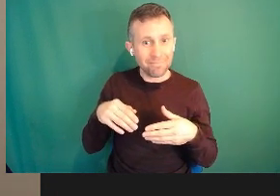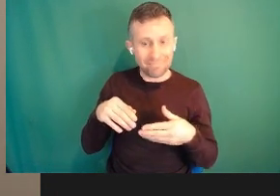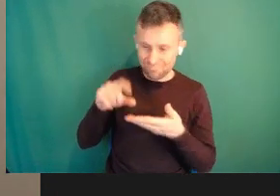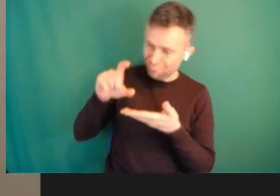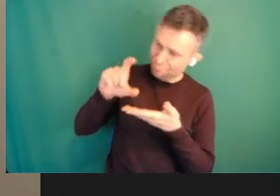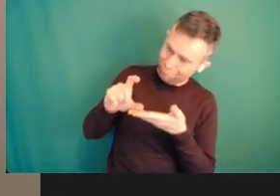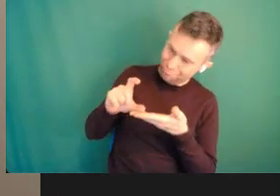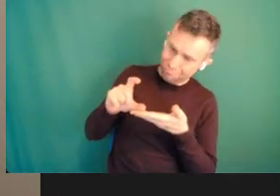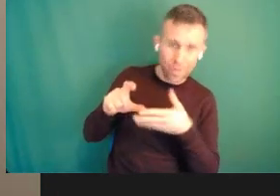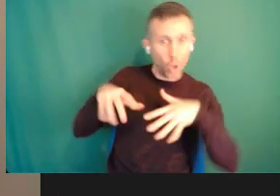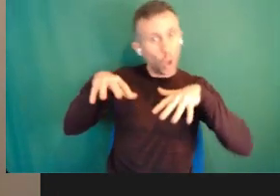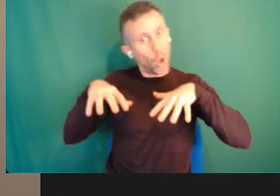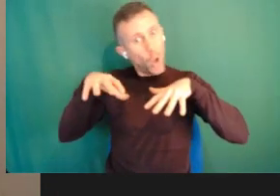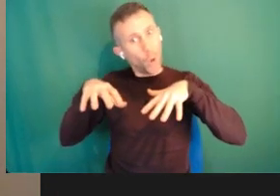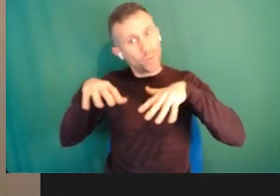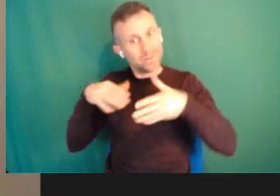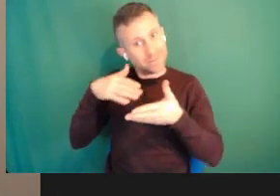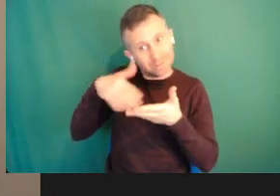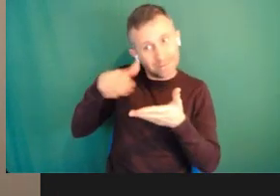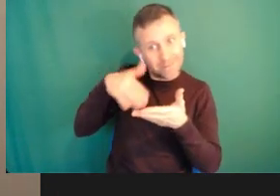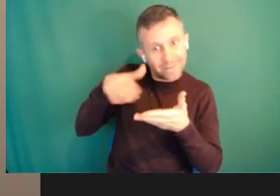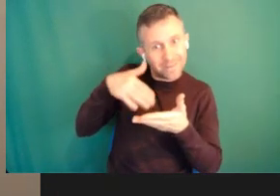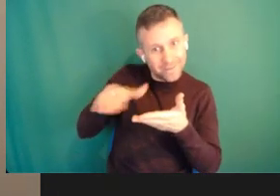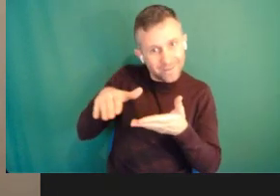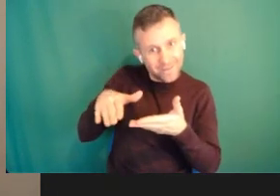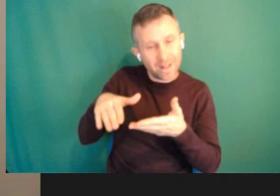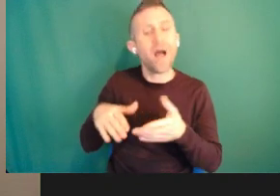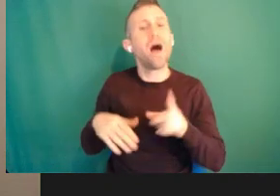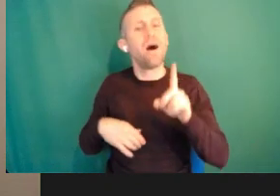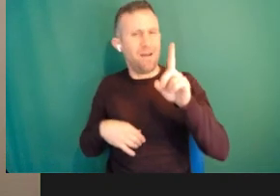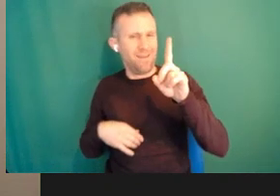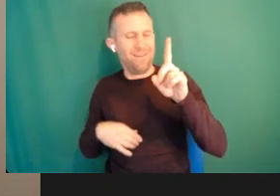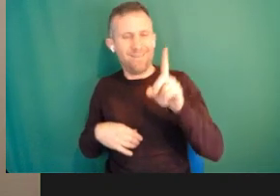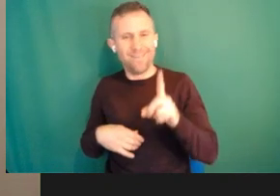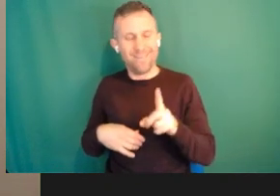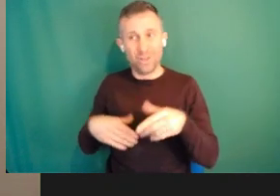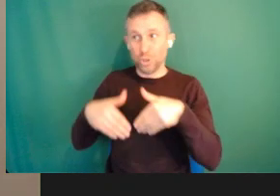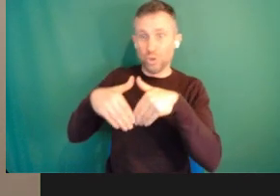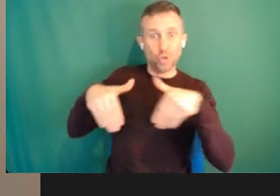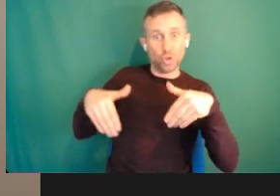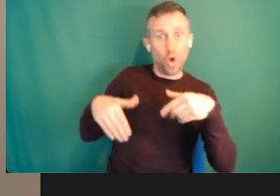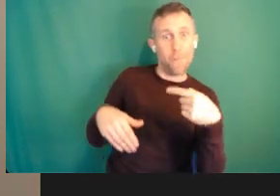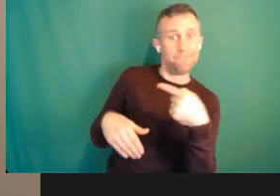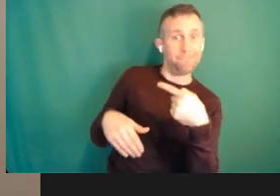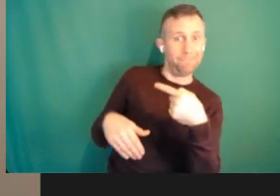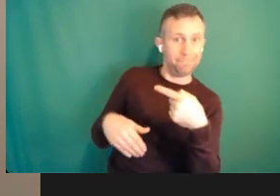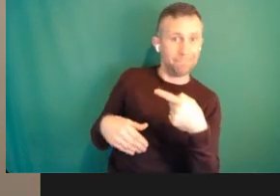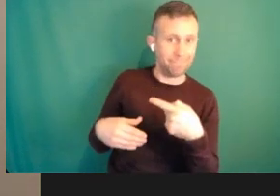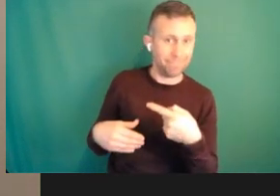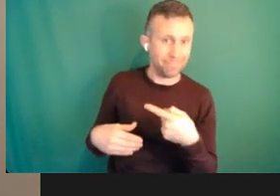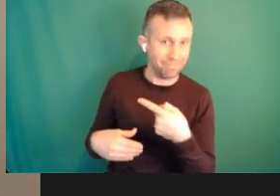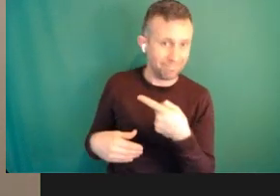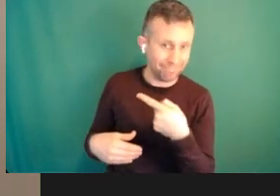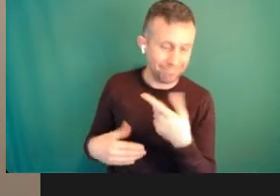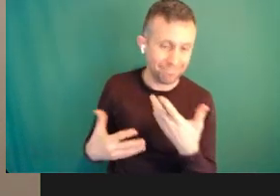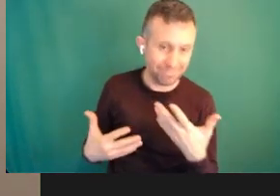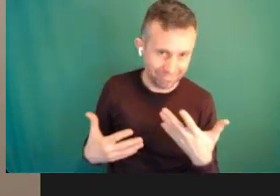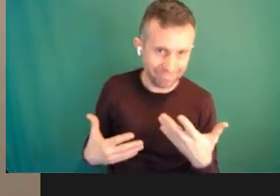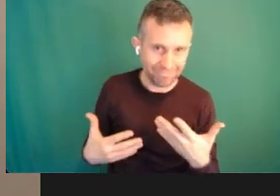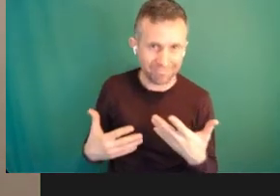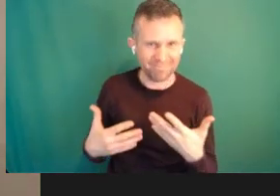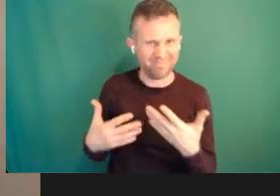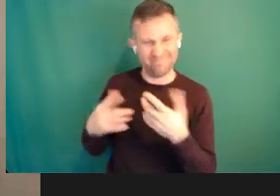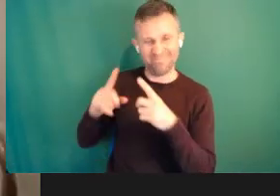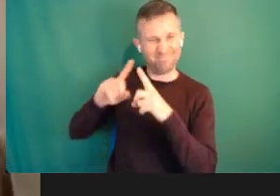check your ticket in, we do have a little shop there. We have a variety of different souvenirs that you can